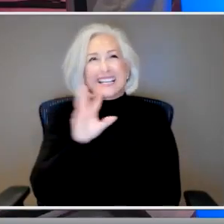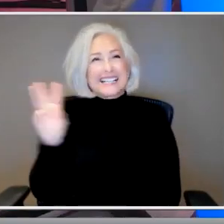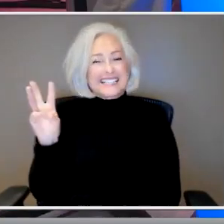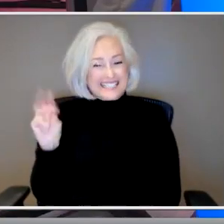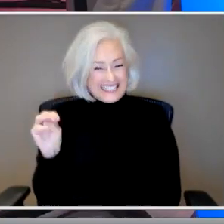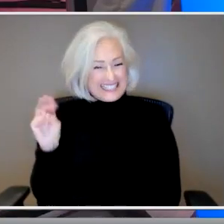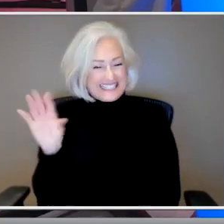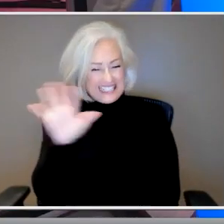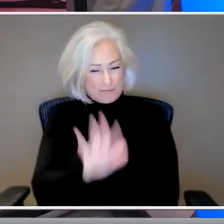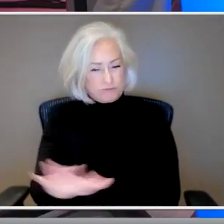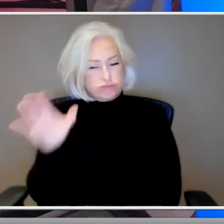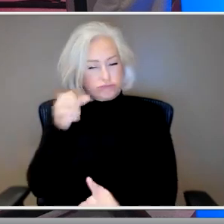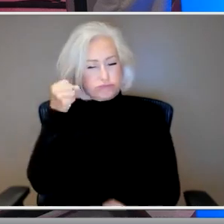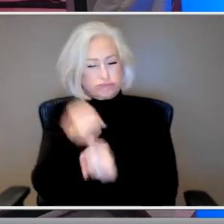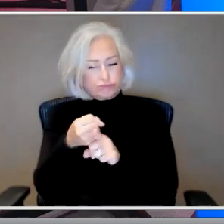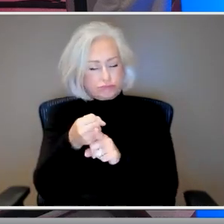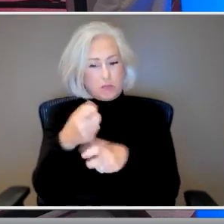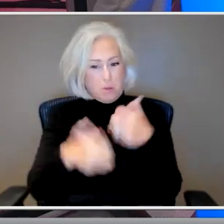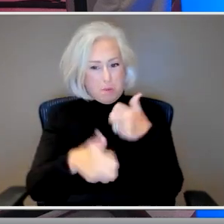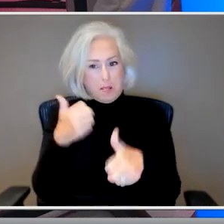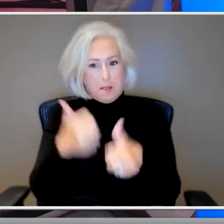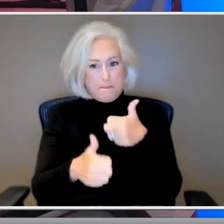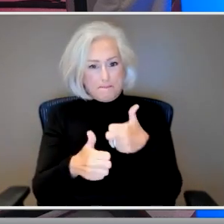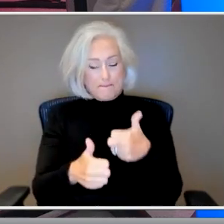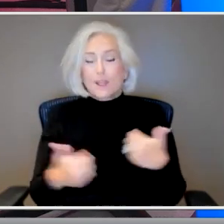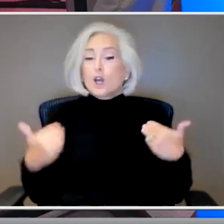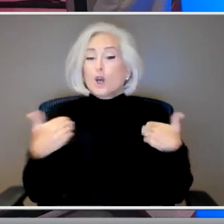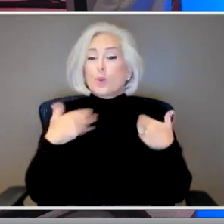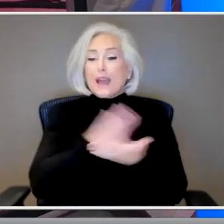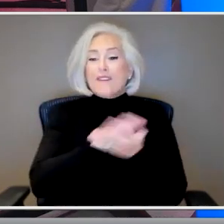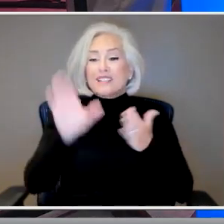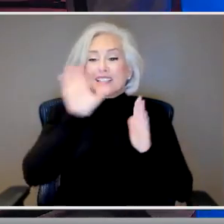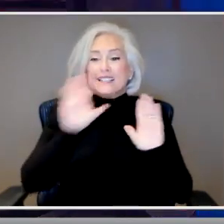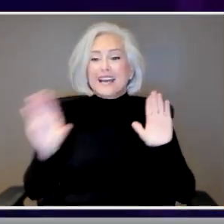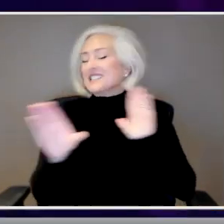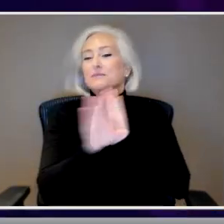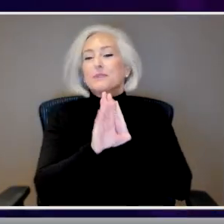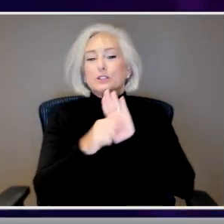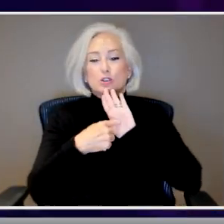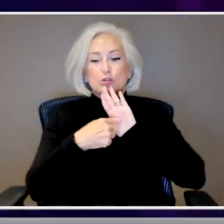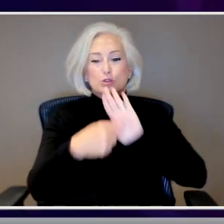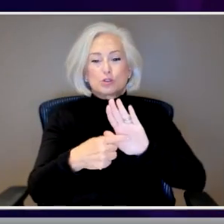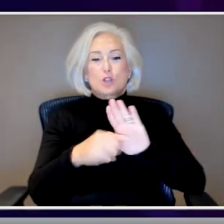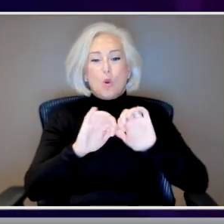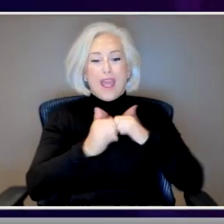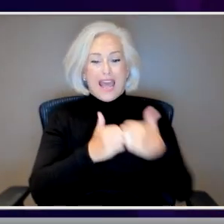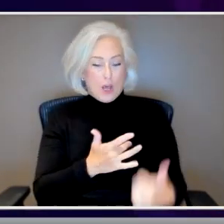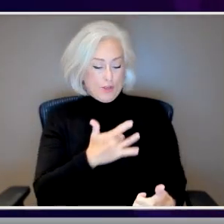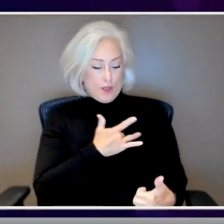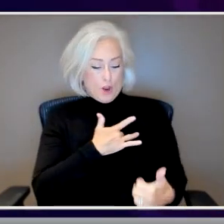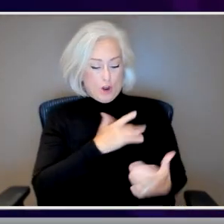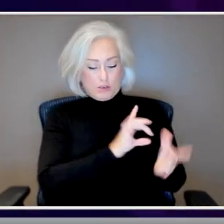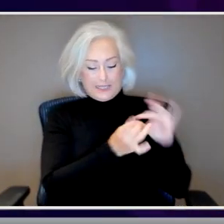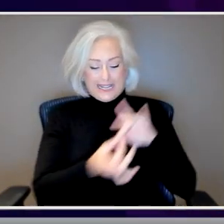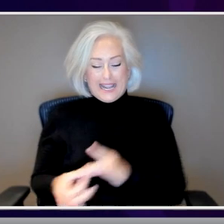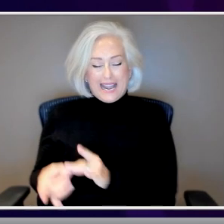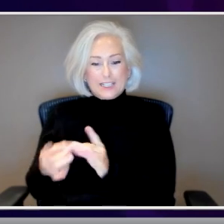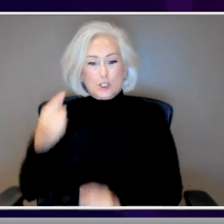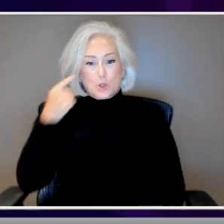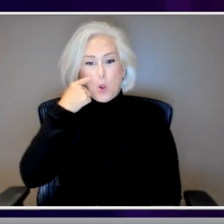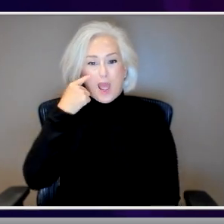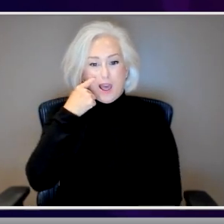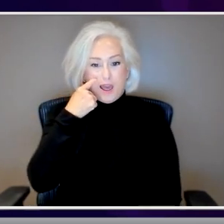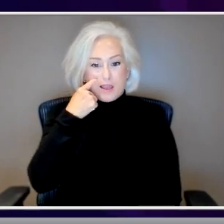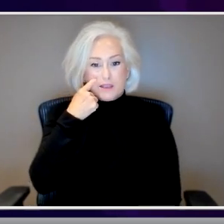we have a really nice image. It's a visual that shows our viewers just how the heart is connected to the eyes. It's a graphic. Can you take a